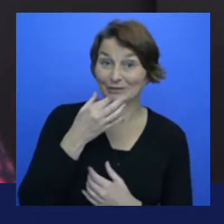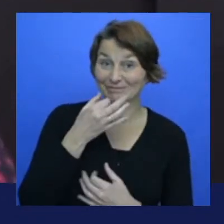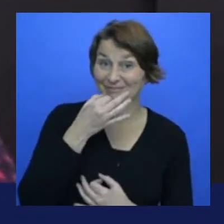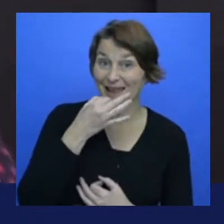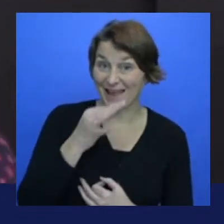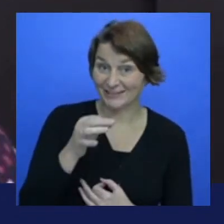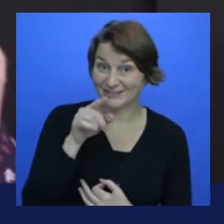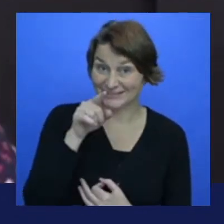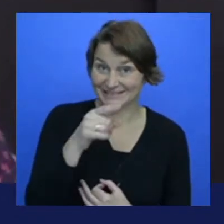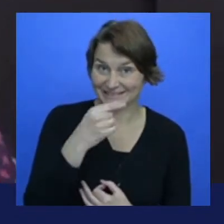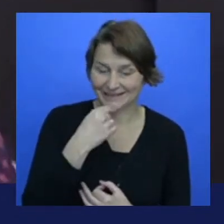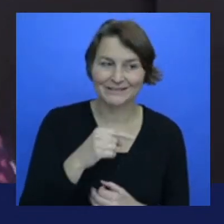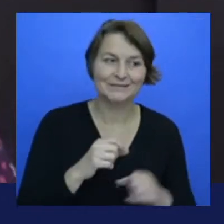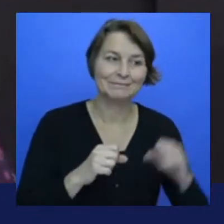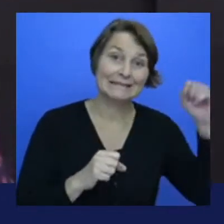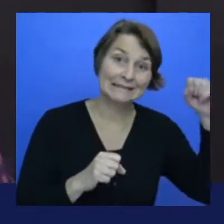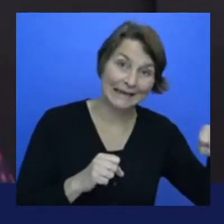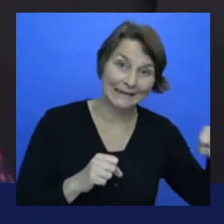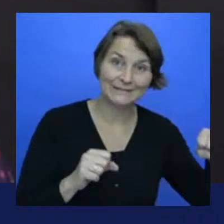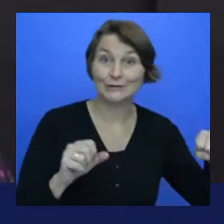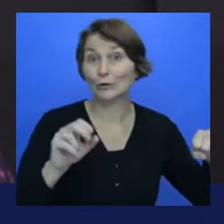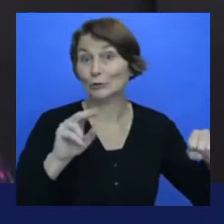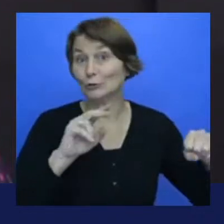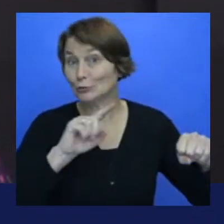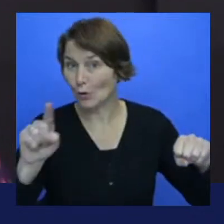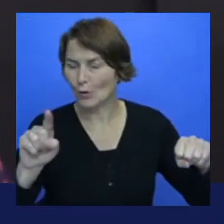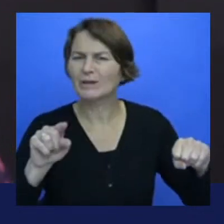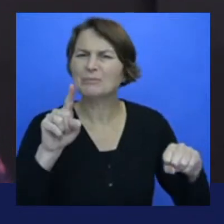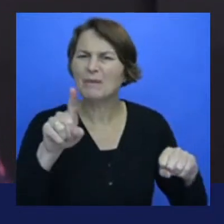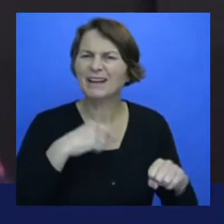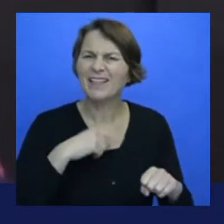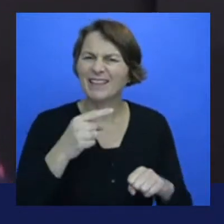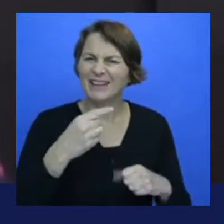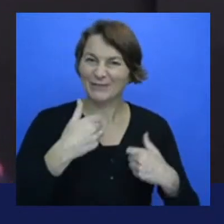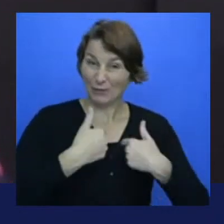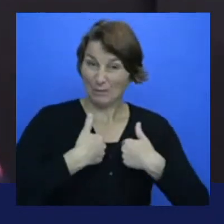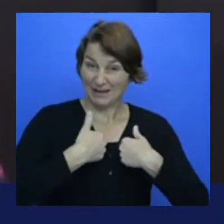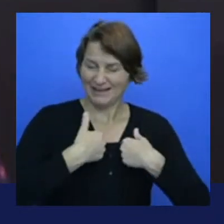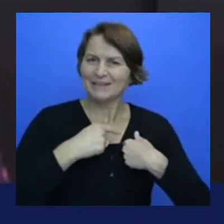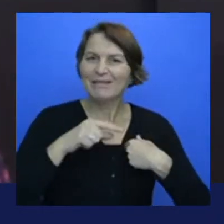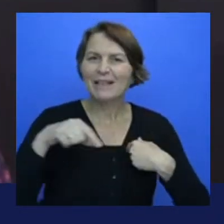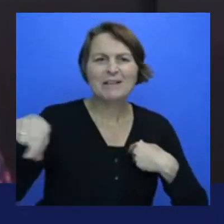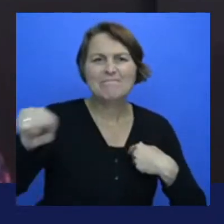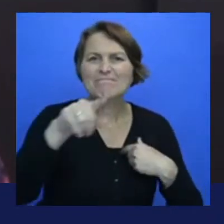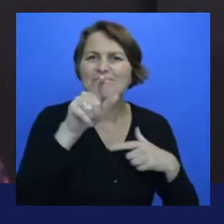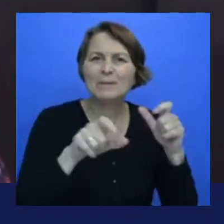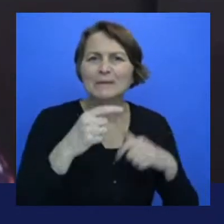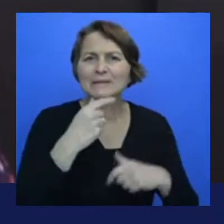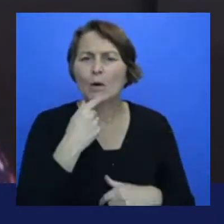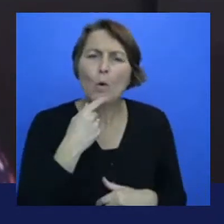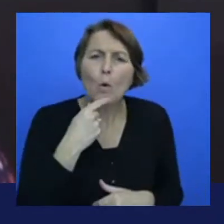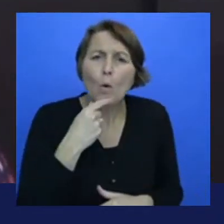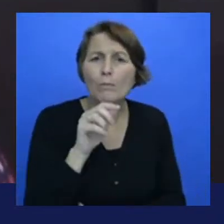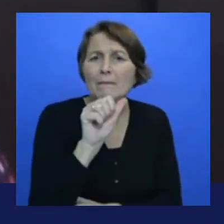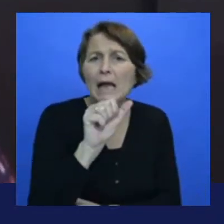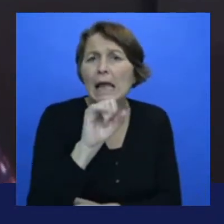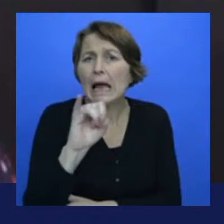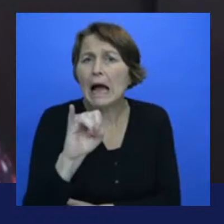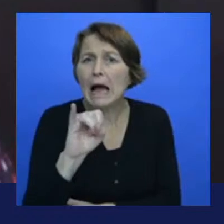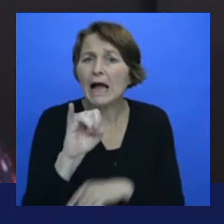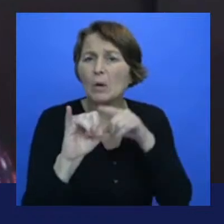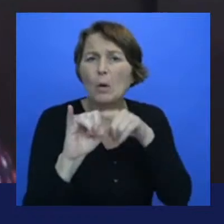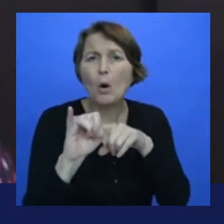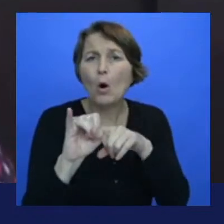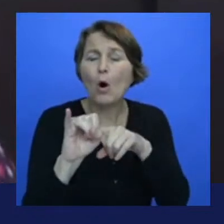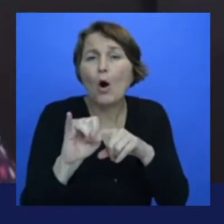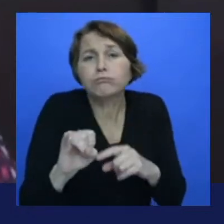what you said, I think the key insight for me is I don't think people recognize that AI is just an alternative way of programming.